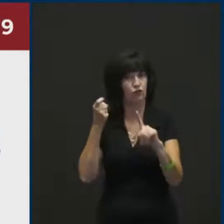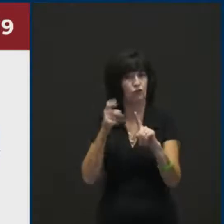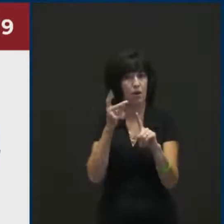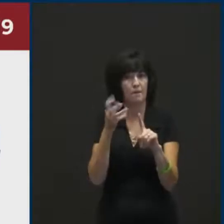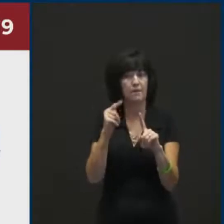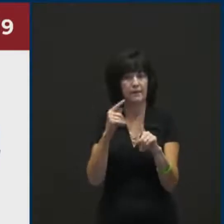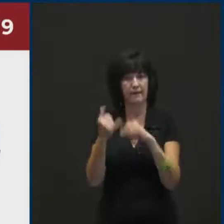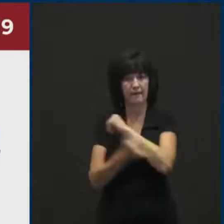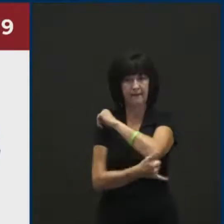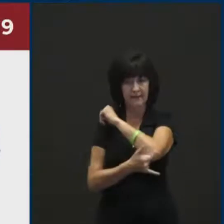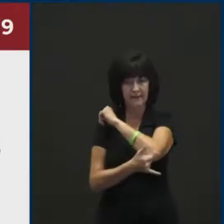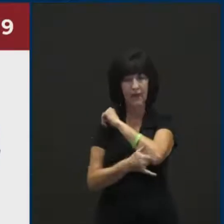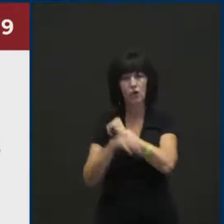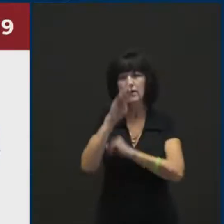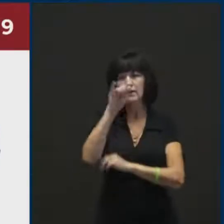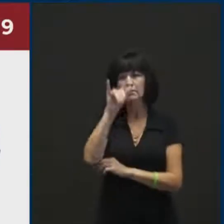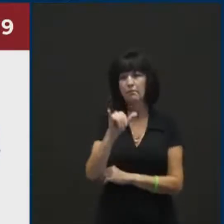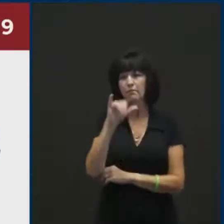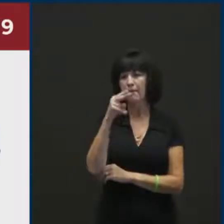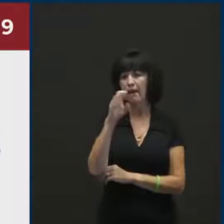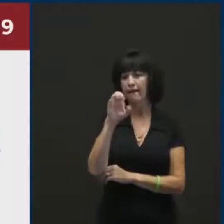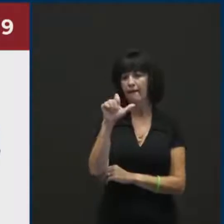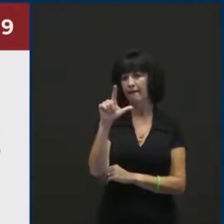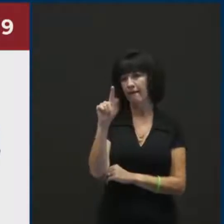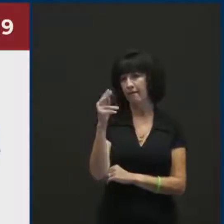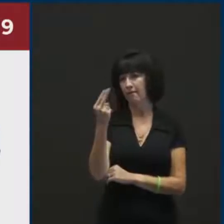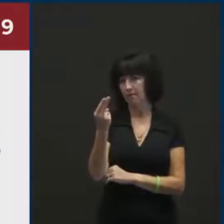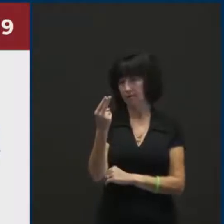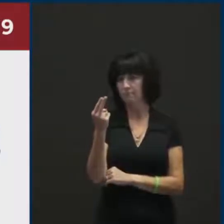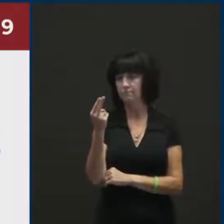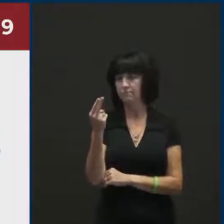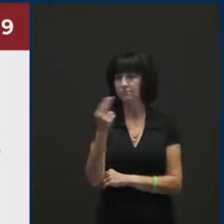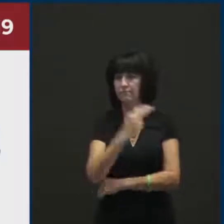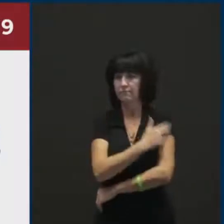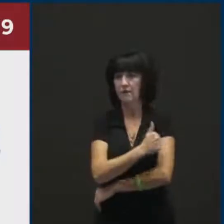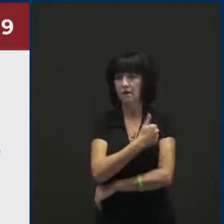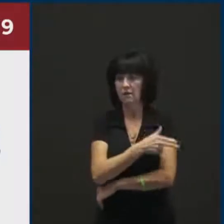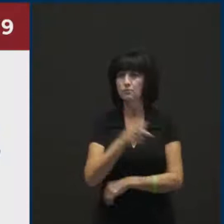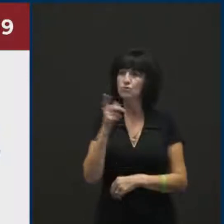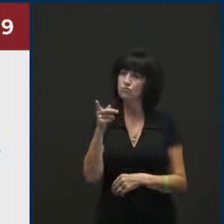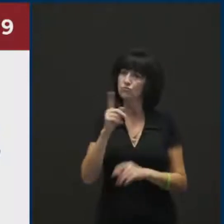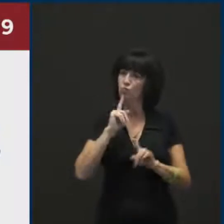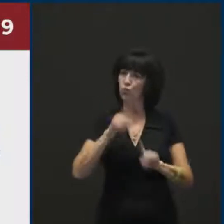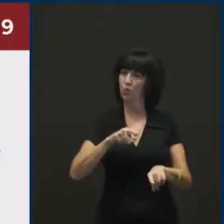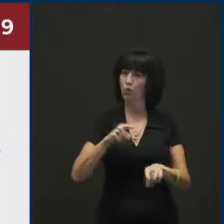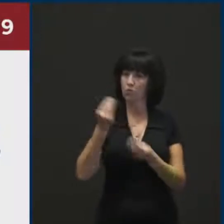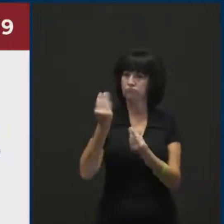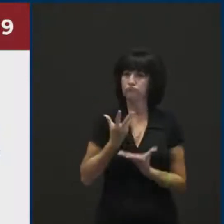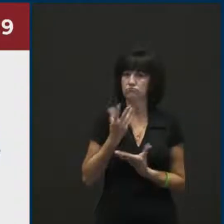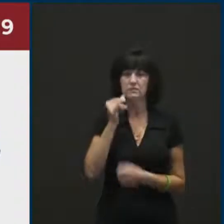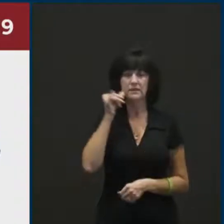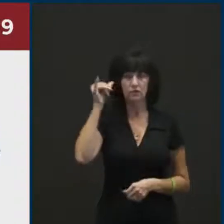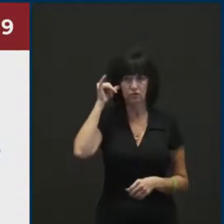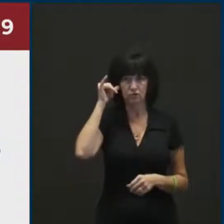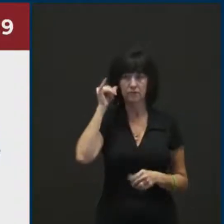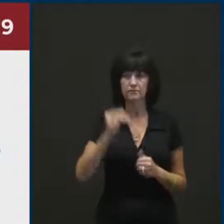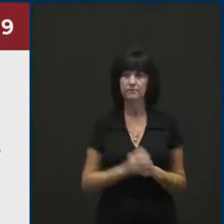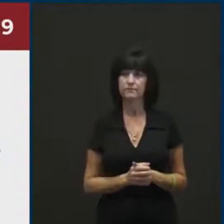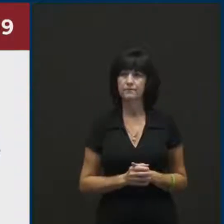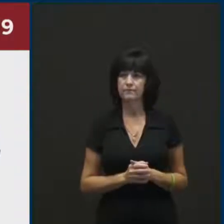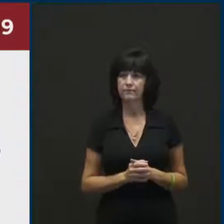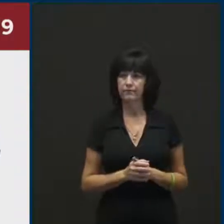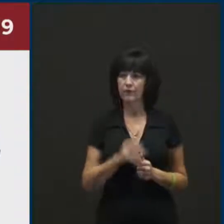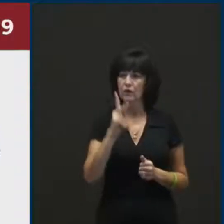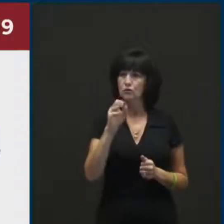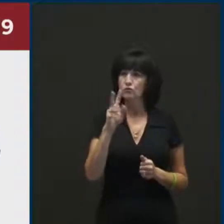their typical normal number as reported yesterday. And so Kent County is